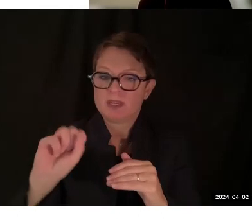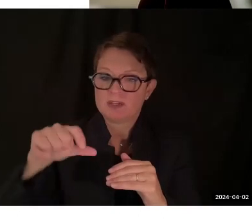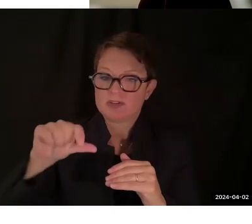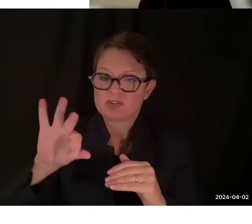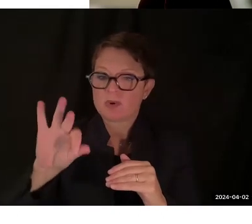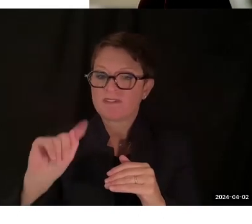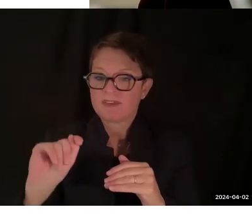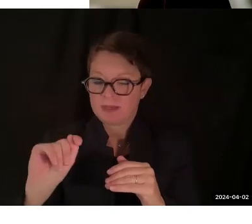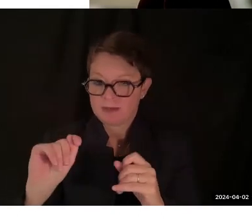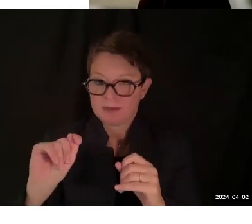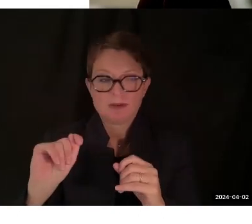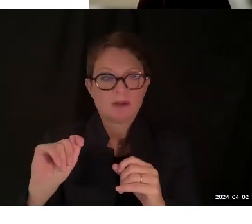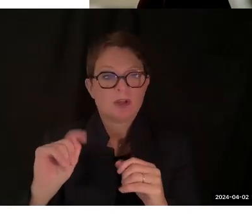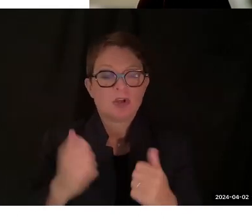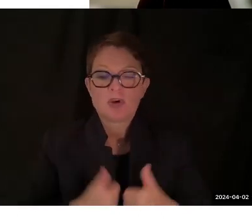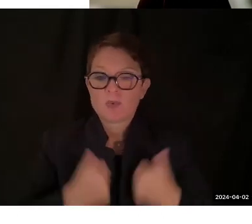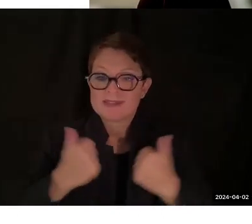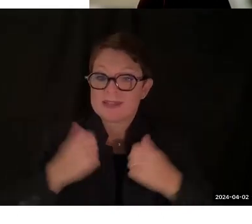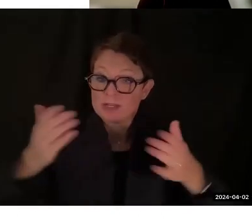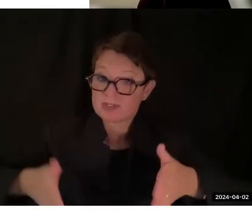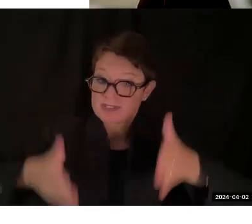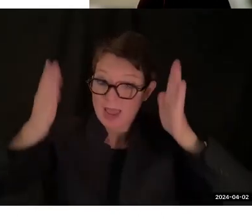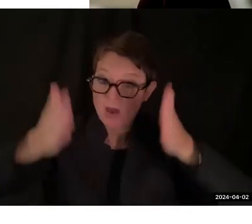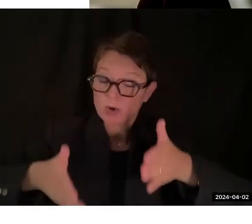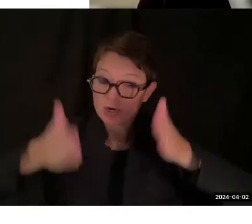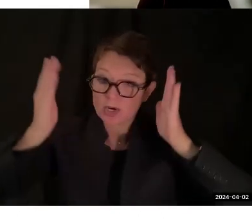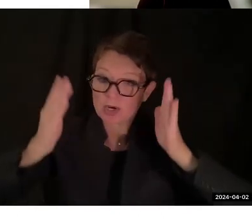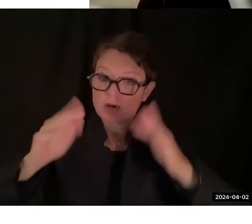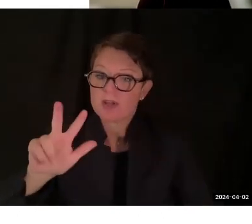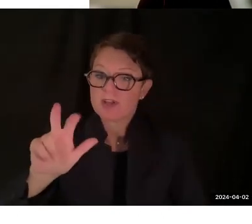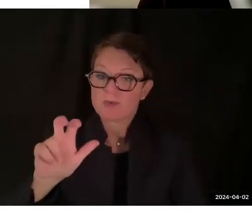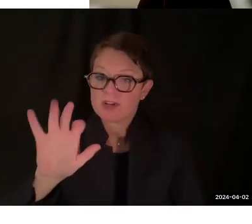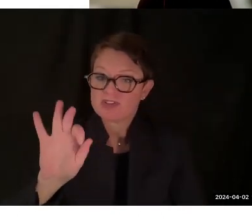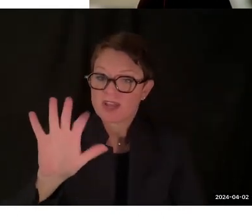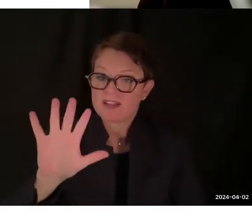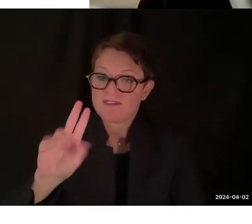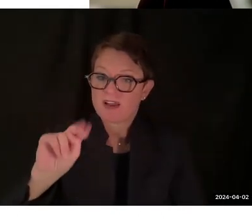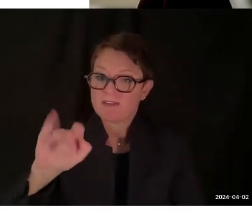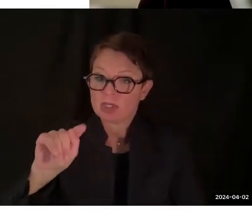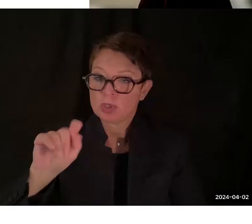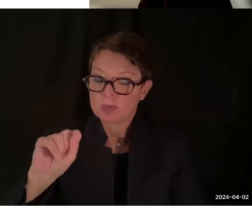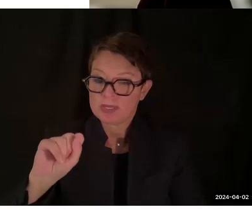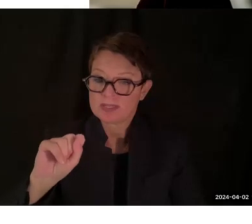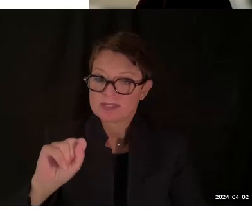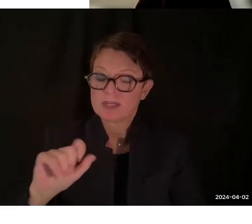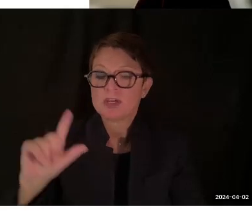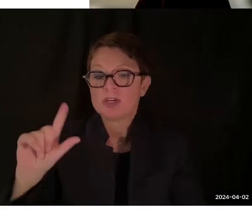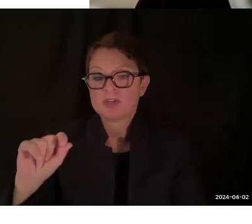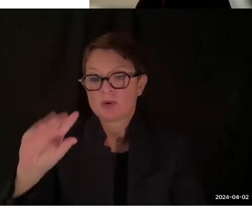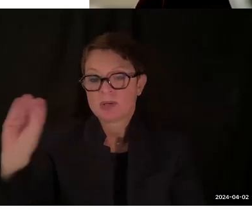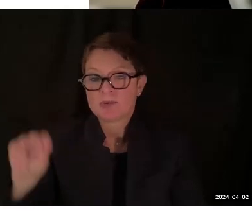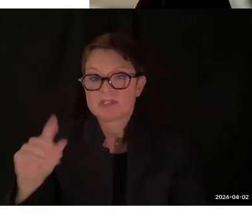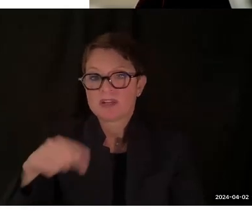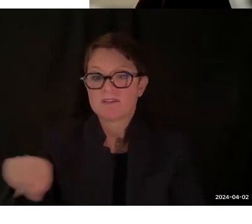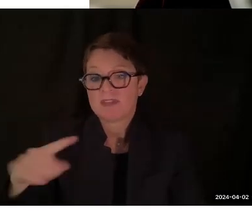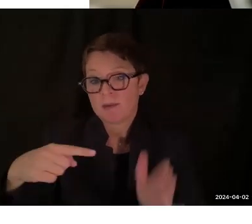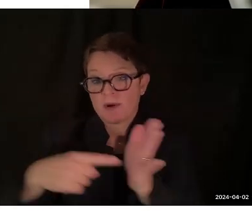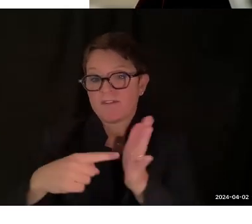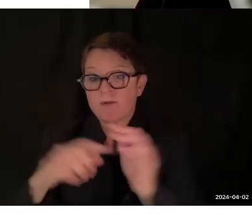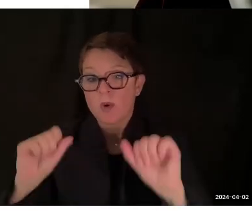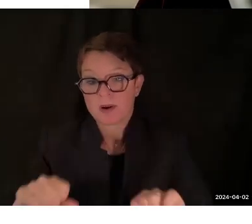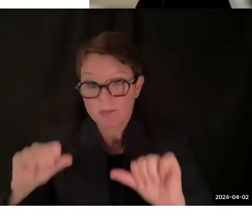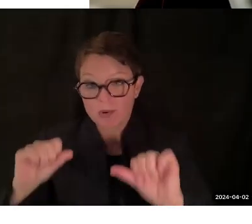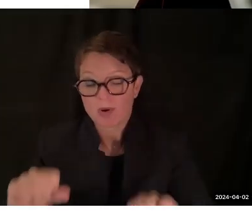feet. The residential tower, which comprises of 395 units, again, 20% of which will be affordable,